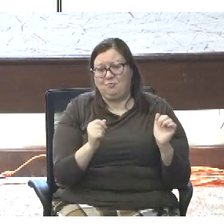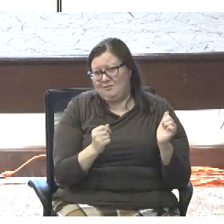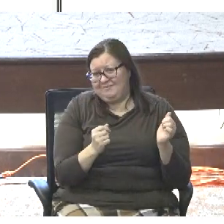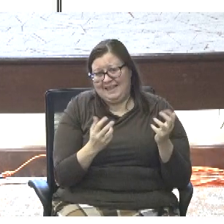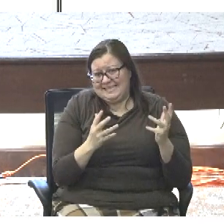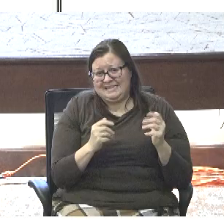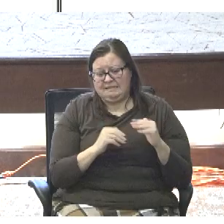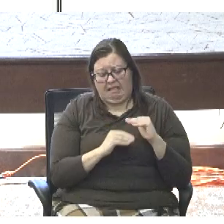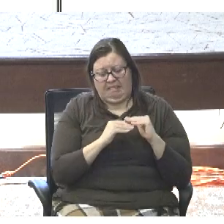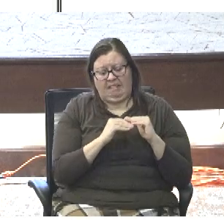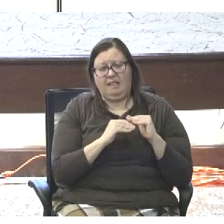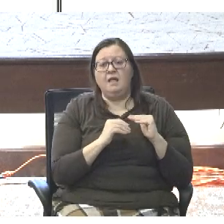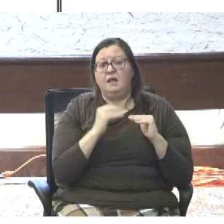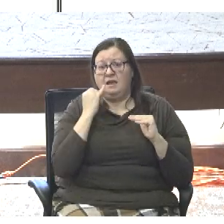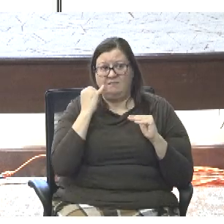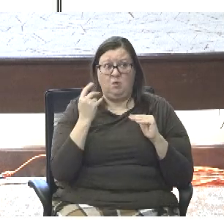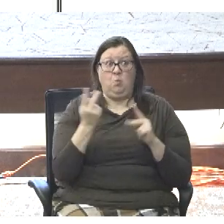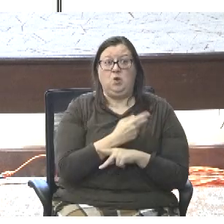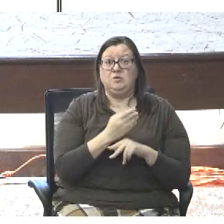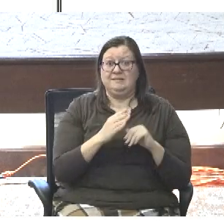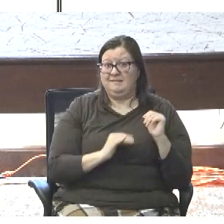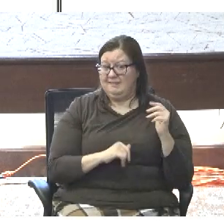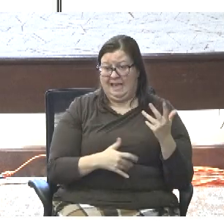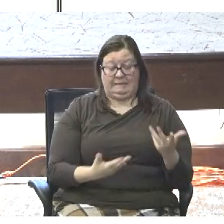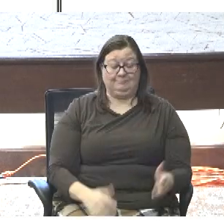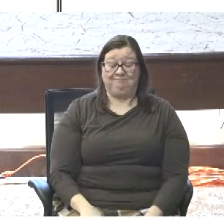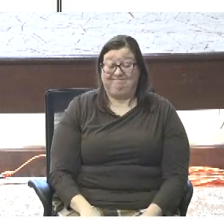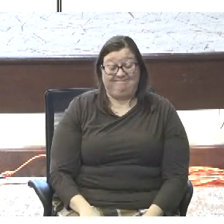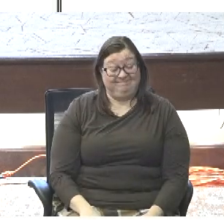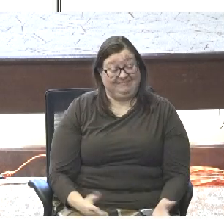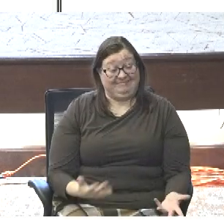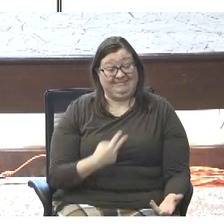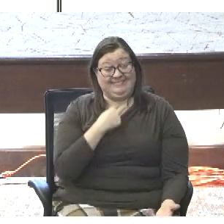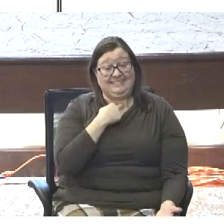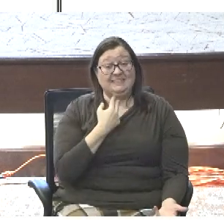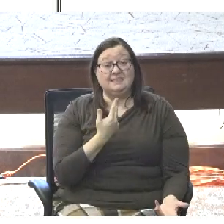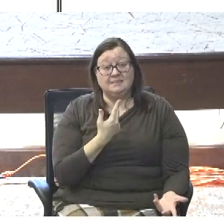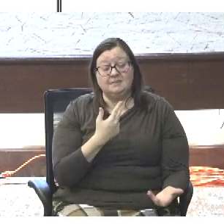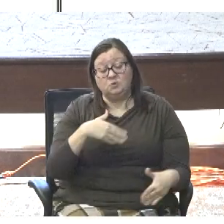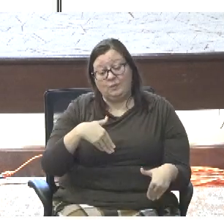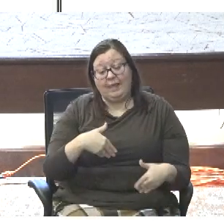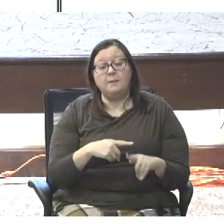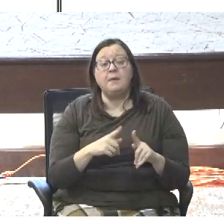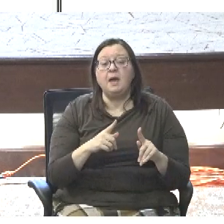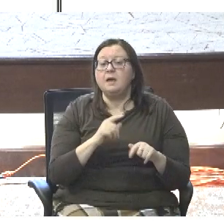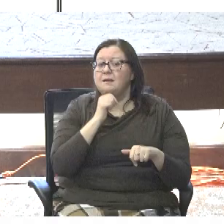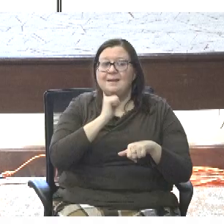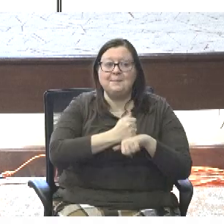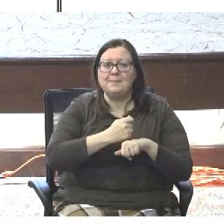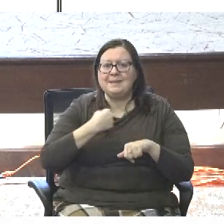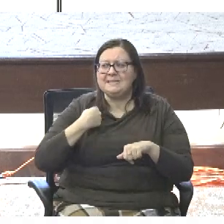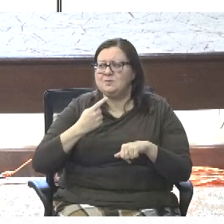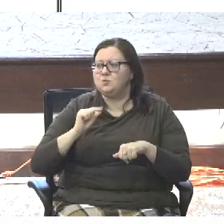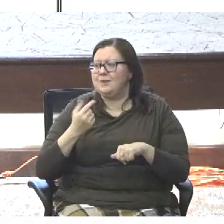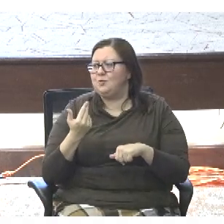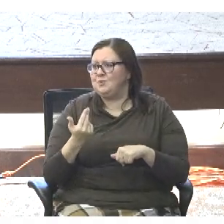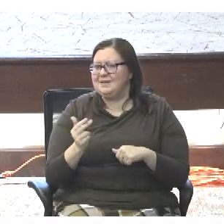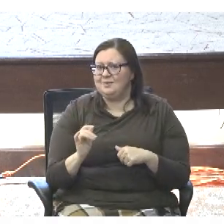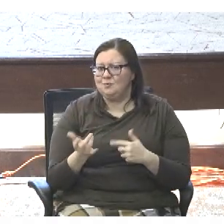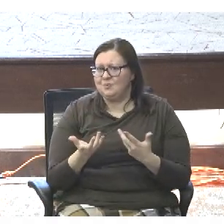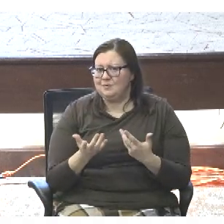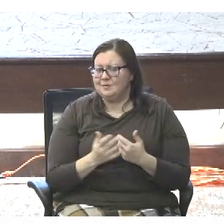enough. I'd say it was probably a little too late, but also it hasn't been implemented since 2013.